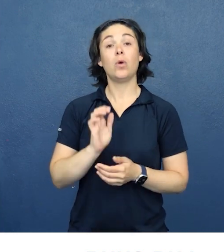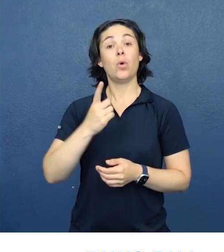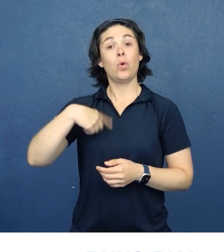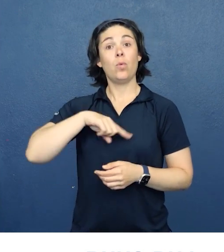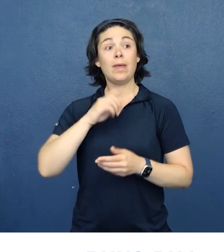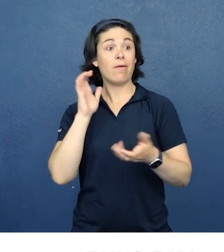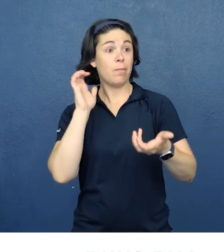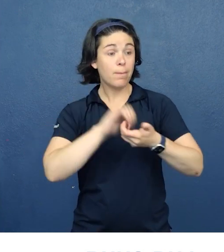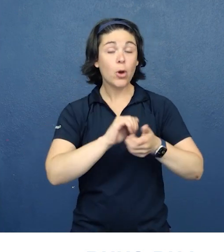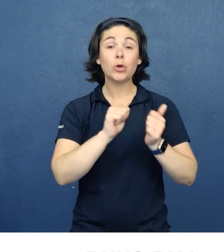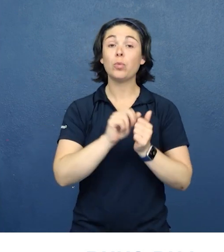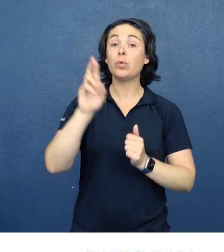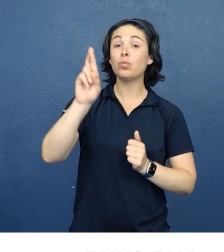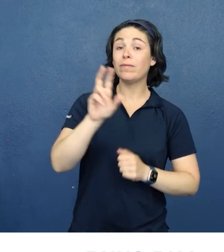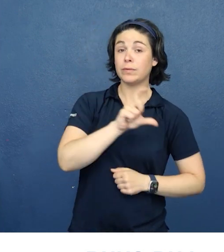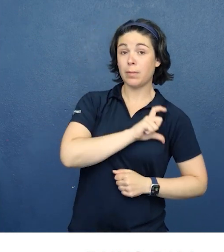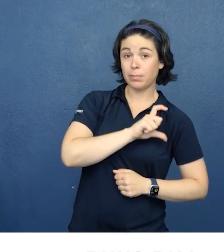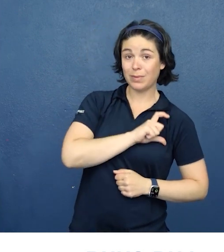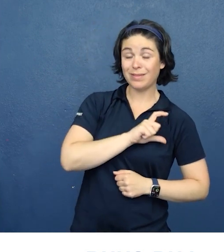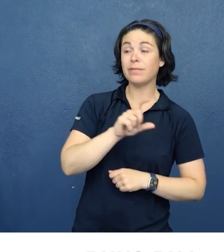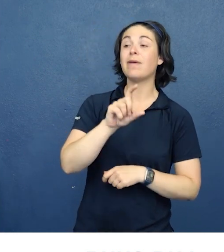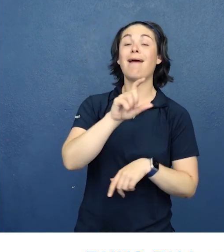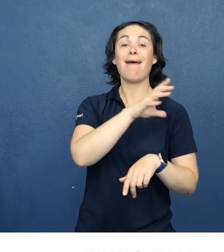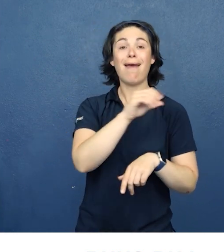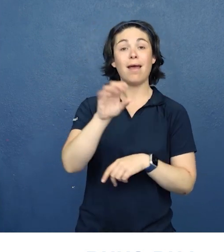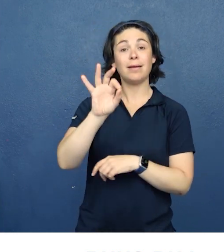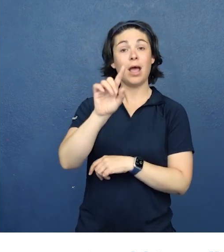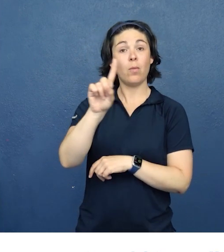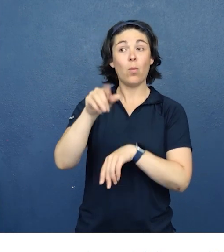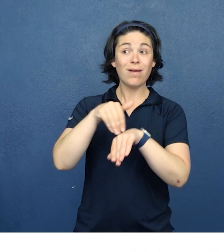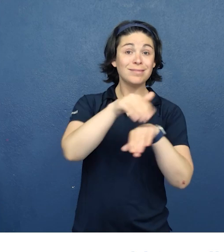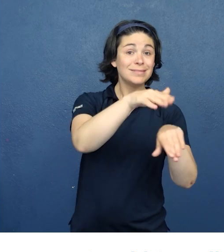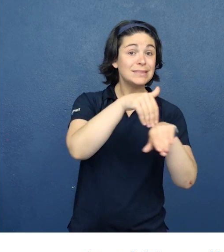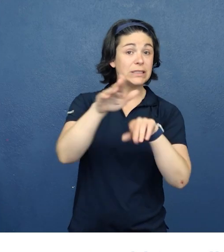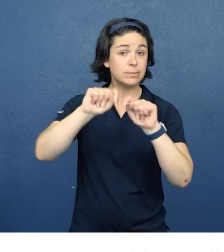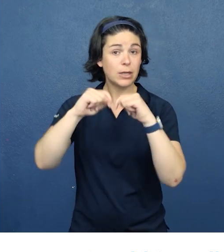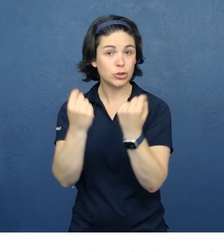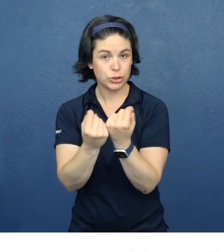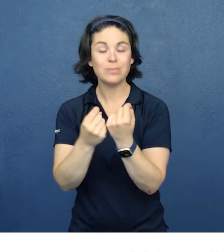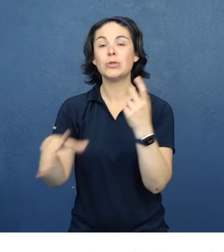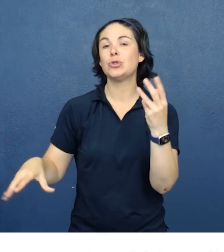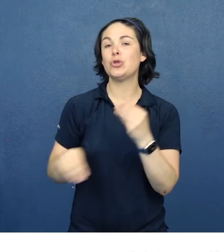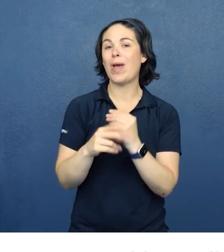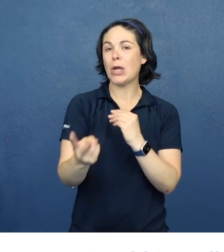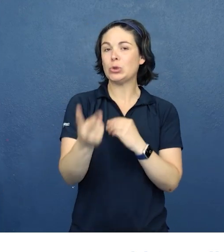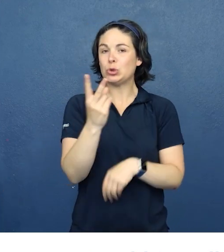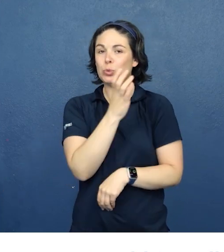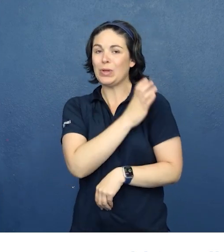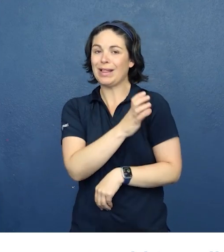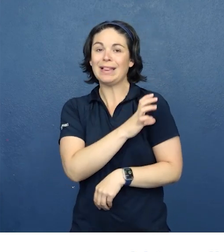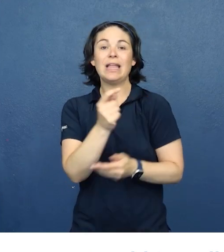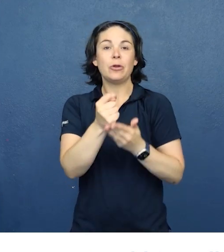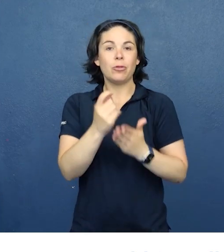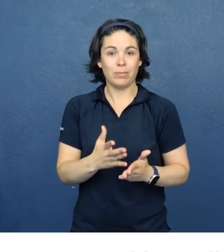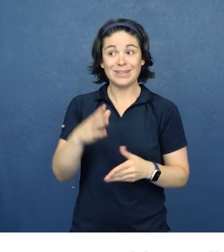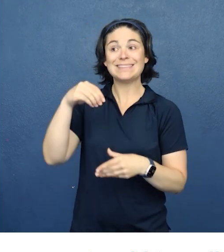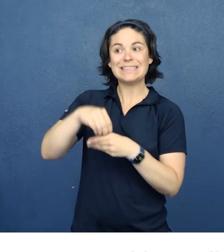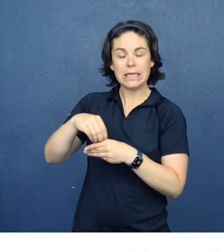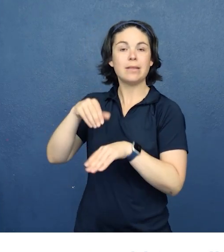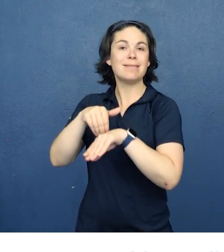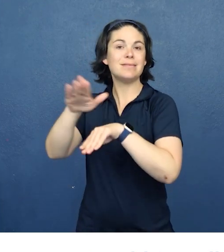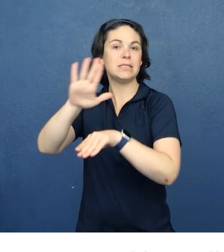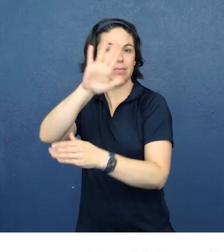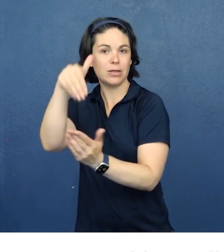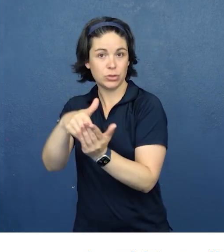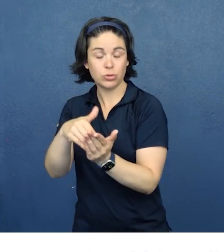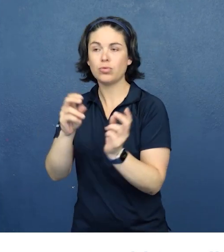RUH-SBH has partnered with the Riverside Sheriff's Office 911 dispatch to add 2 clinical therapists to the dispatch center in order to assist